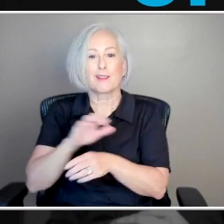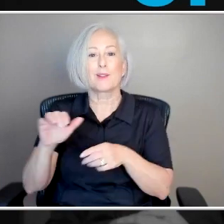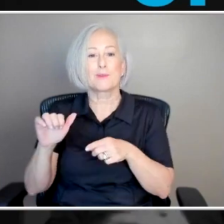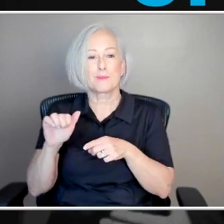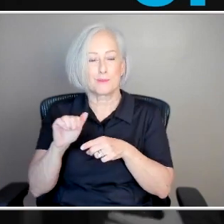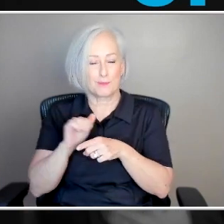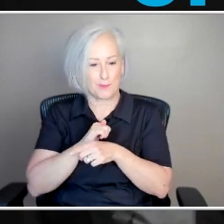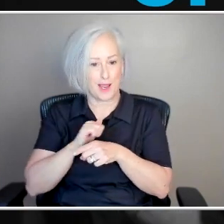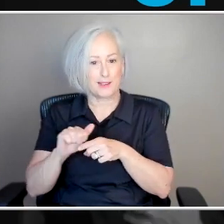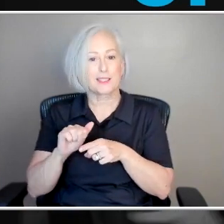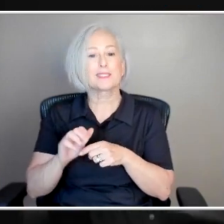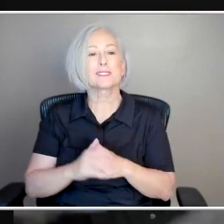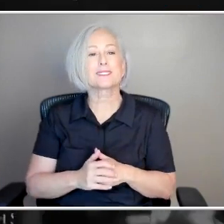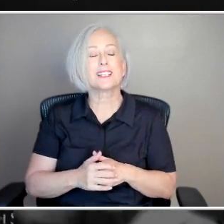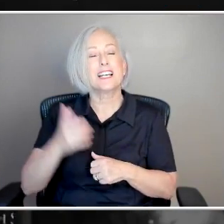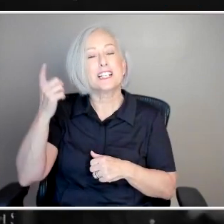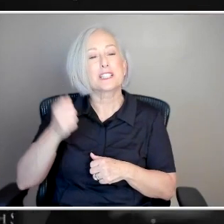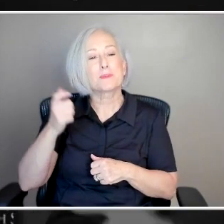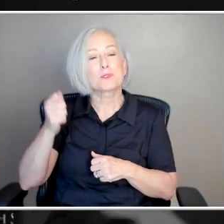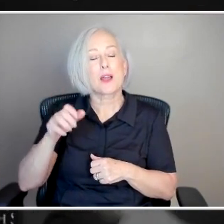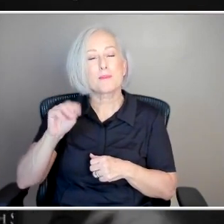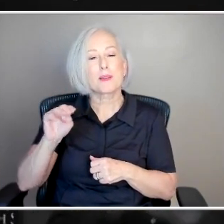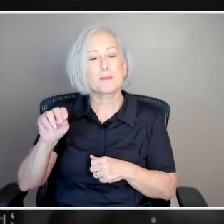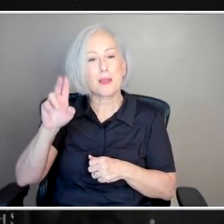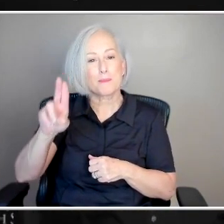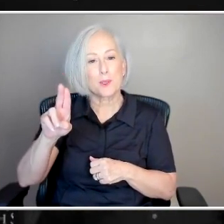Subscribe to our Morning Medical Update and Open